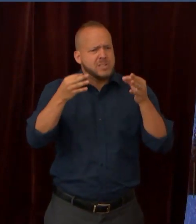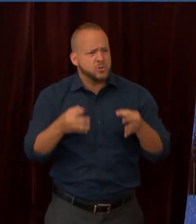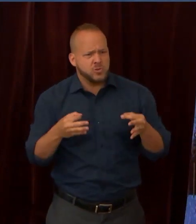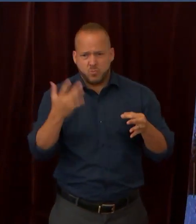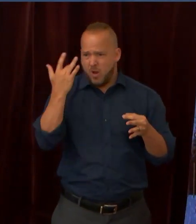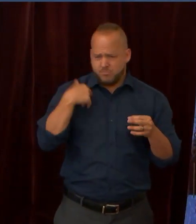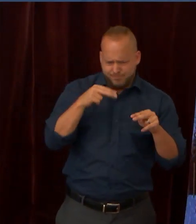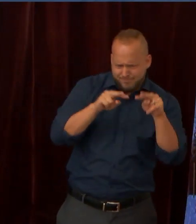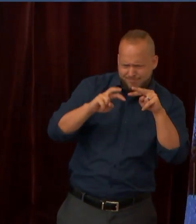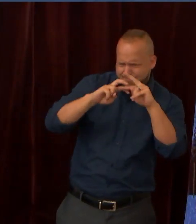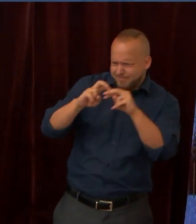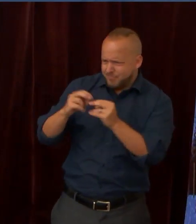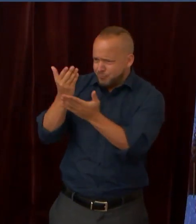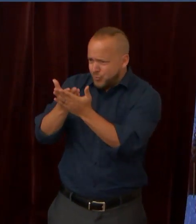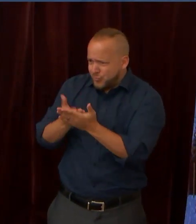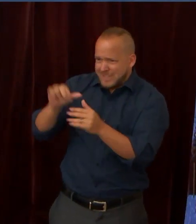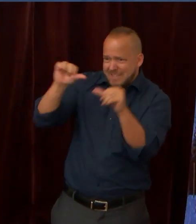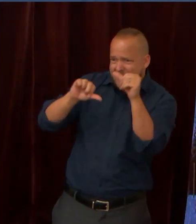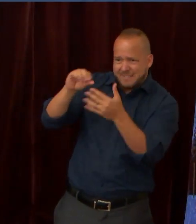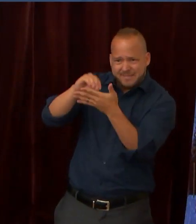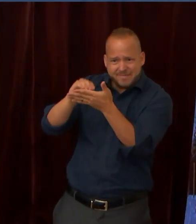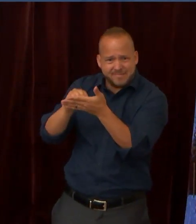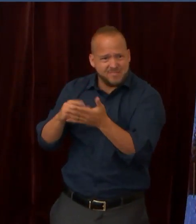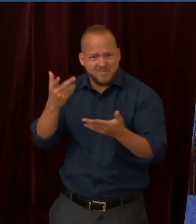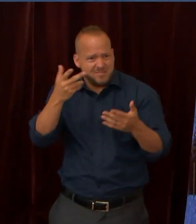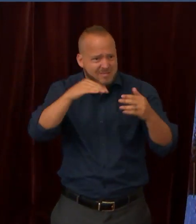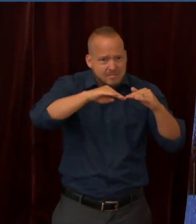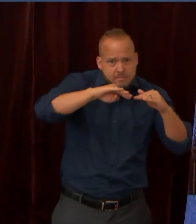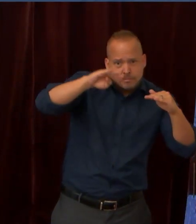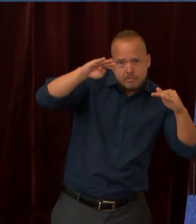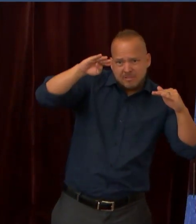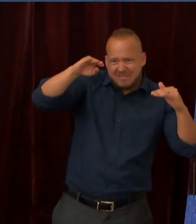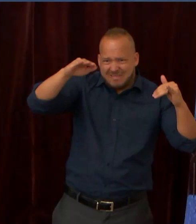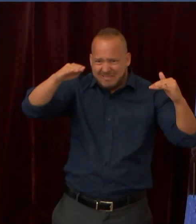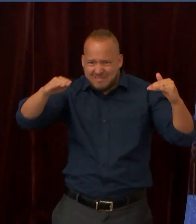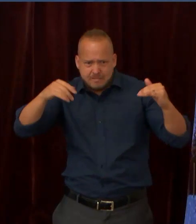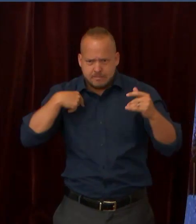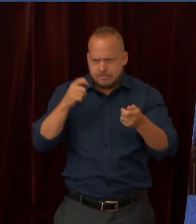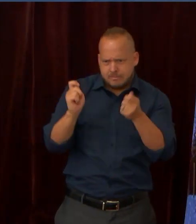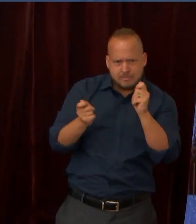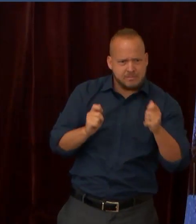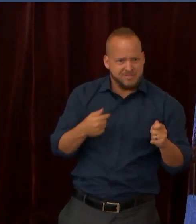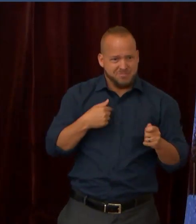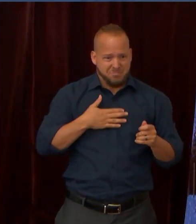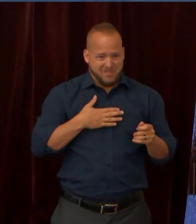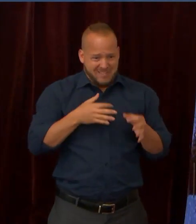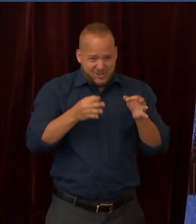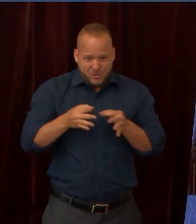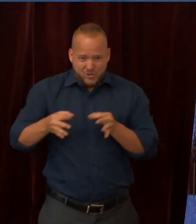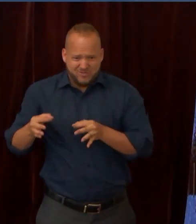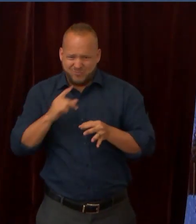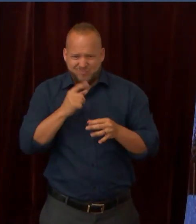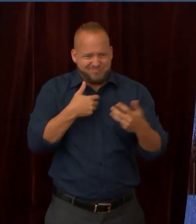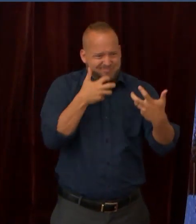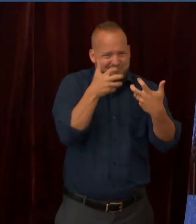state constitutions, and what we're doing is consistent with all those things. Next question comes from Hannah with Cairo